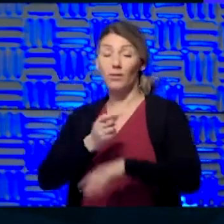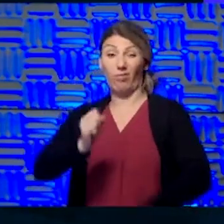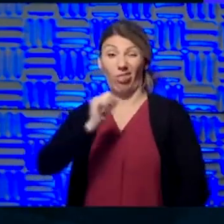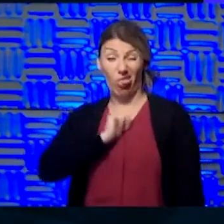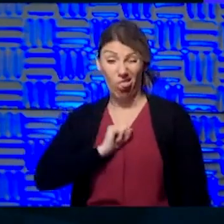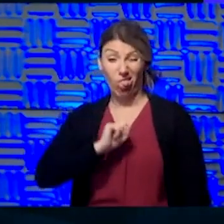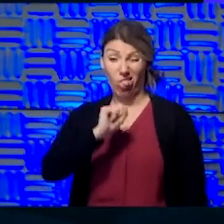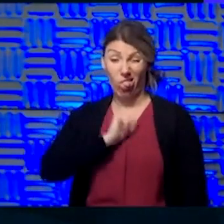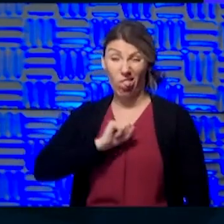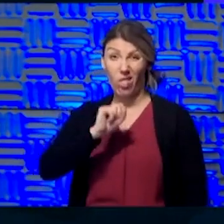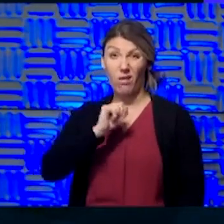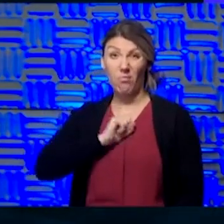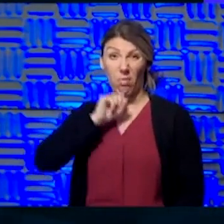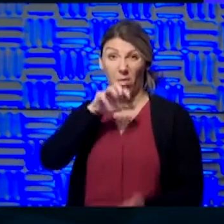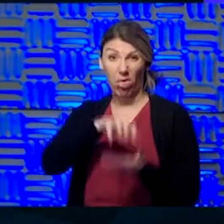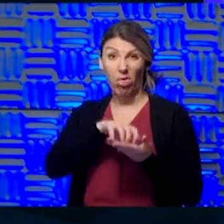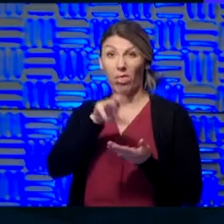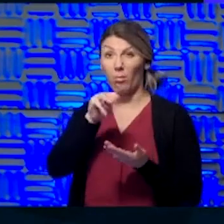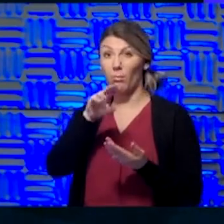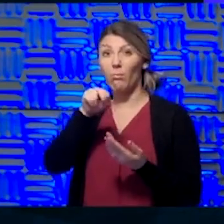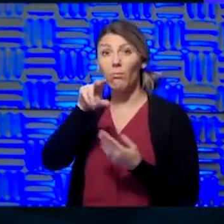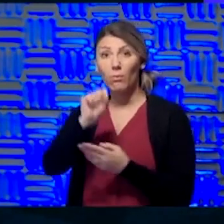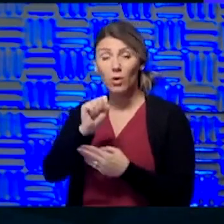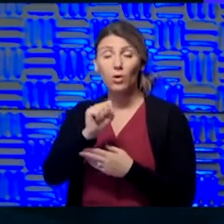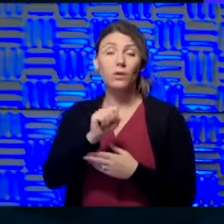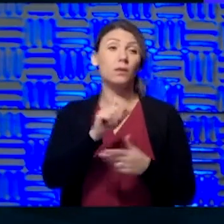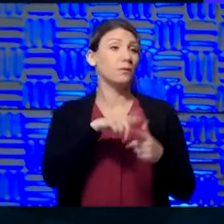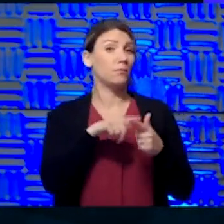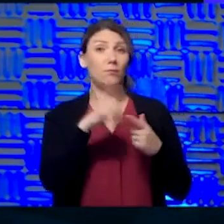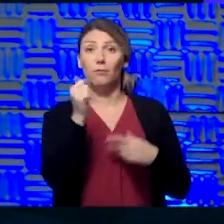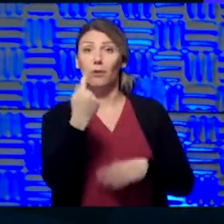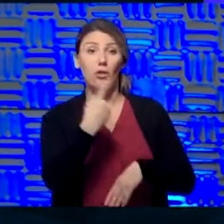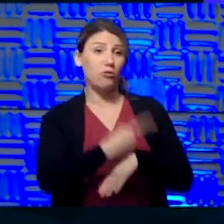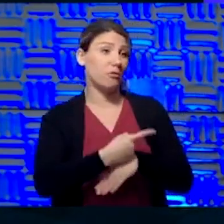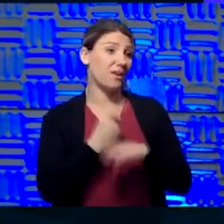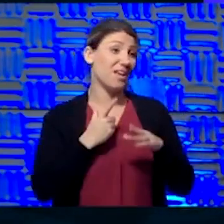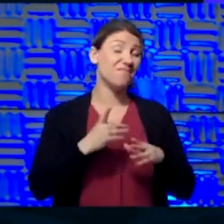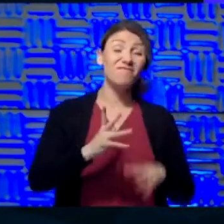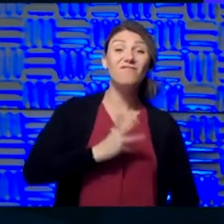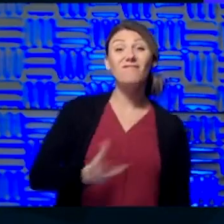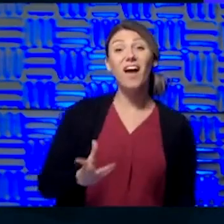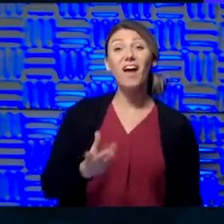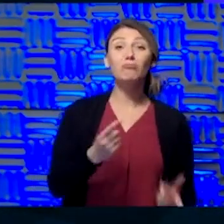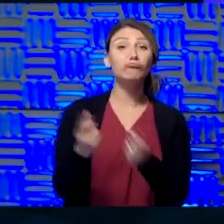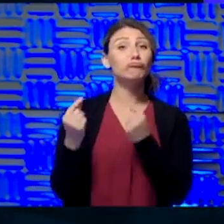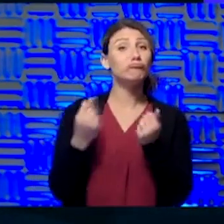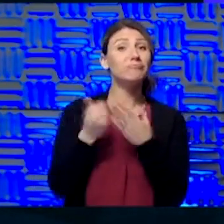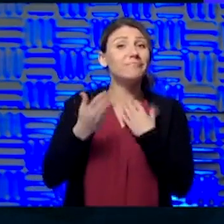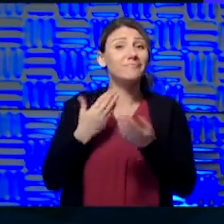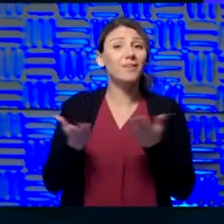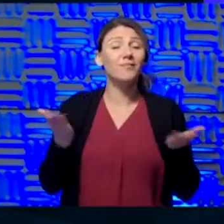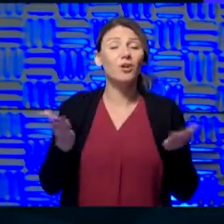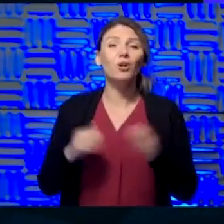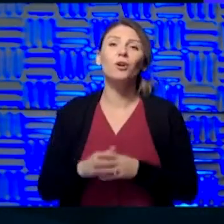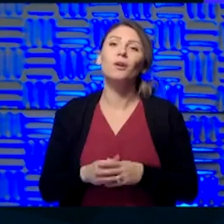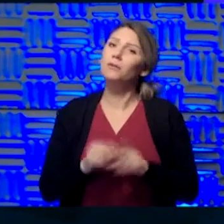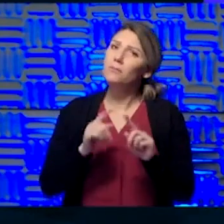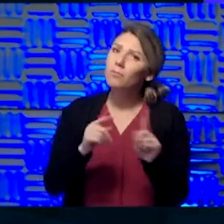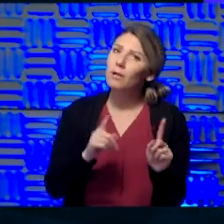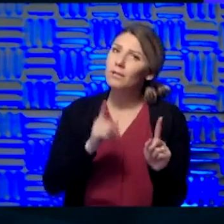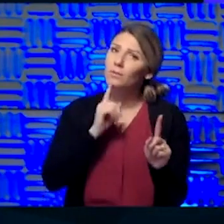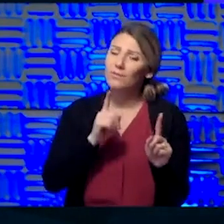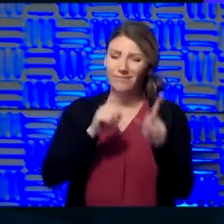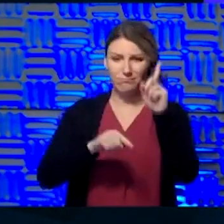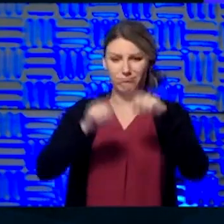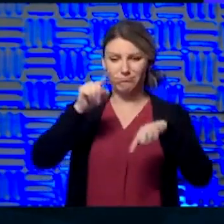lot of mucus and discharge. And then another day I would be on top of the world. So it really kind of